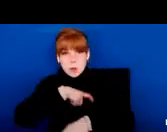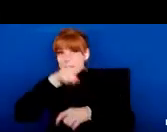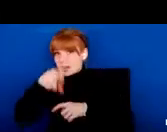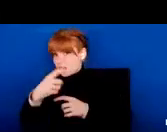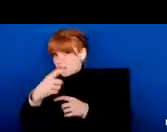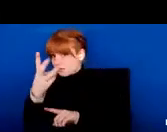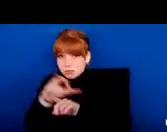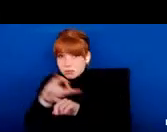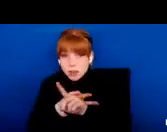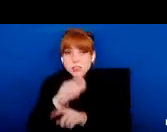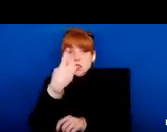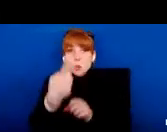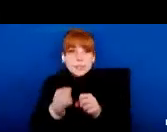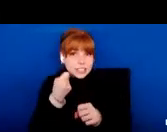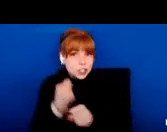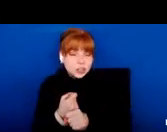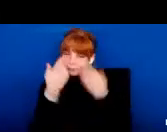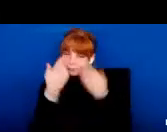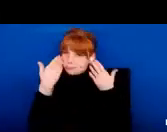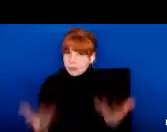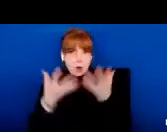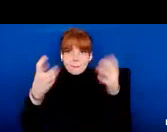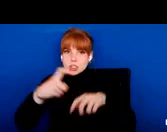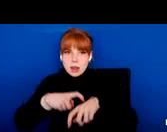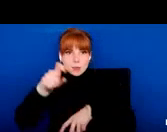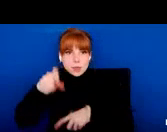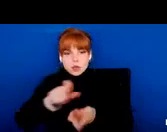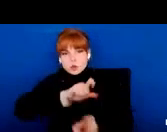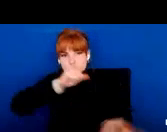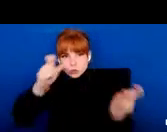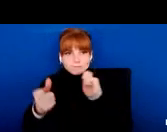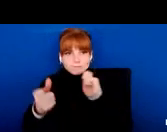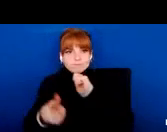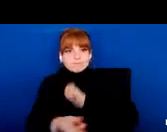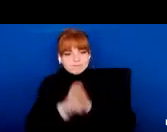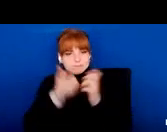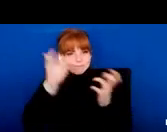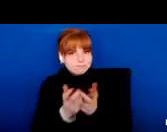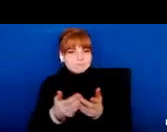So that's something to keep in mind. Now let's go back and answer Markel's question.